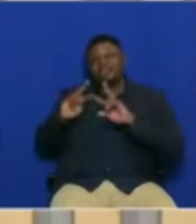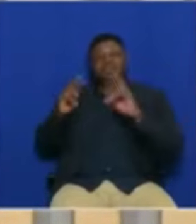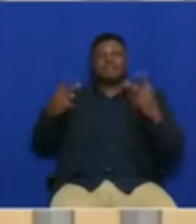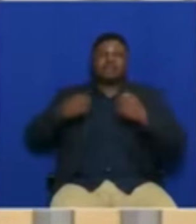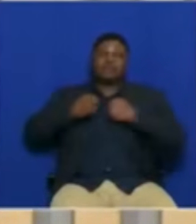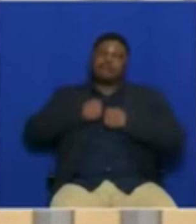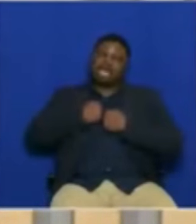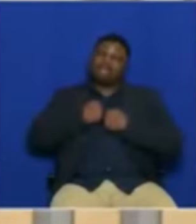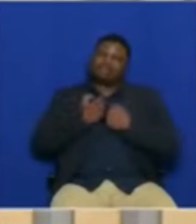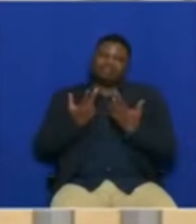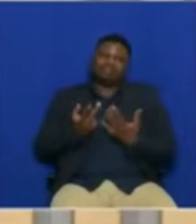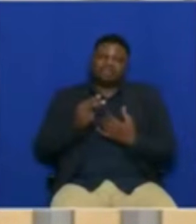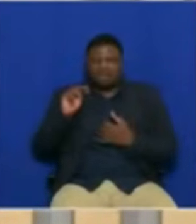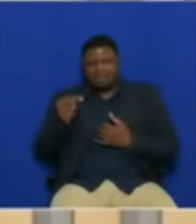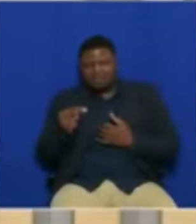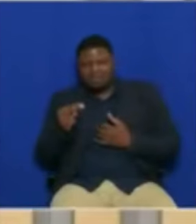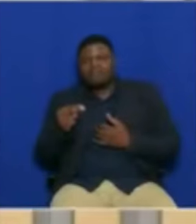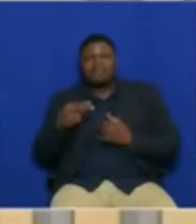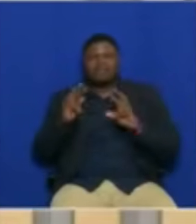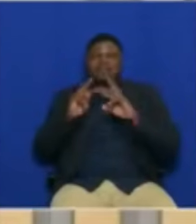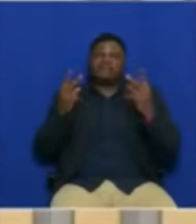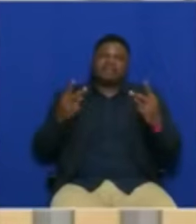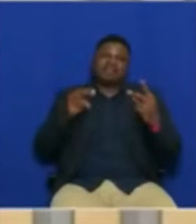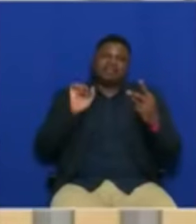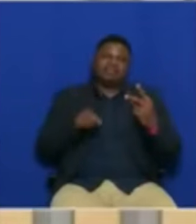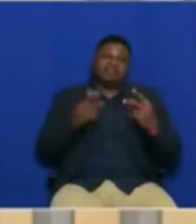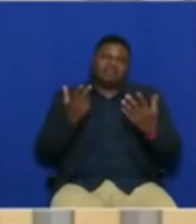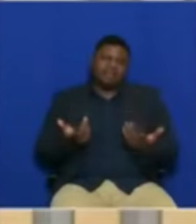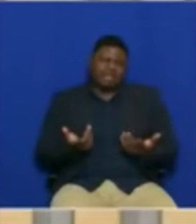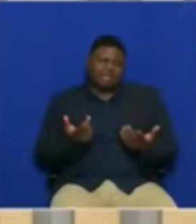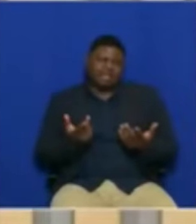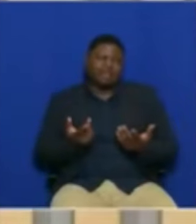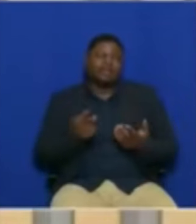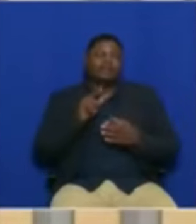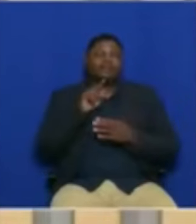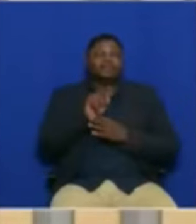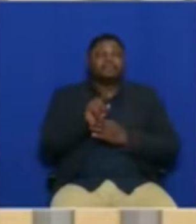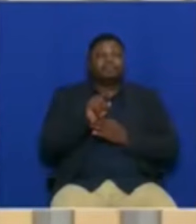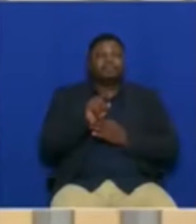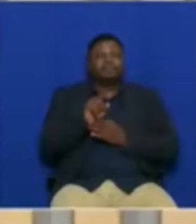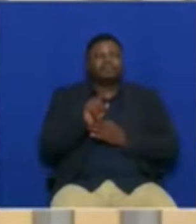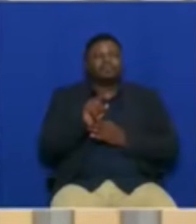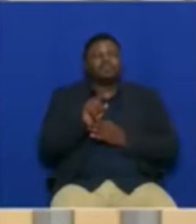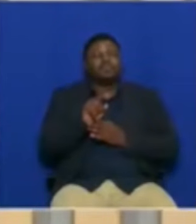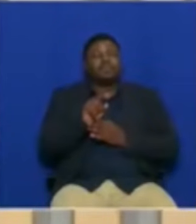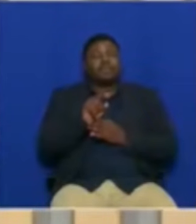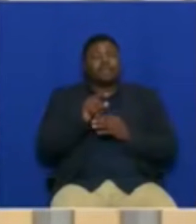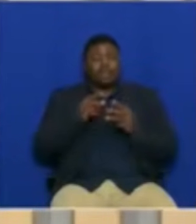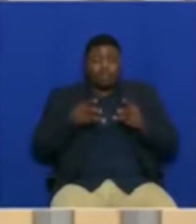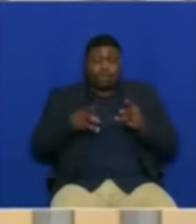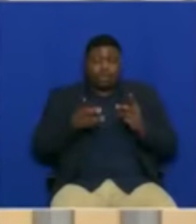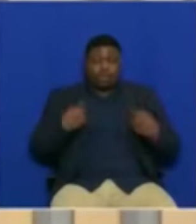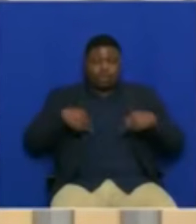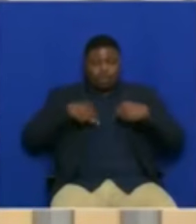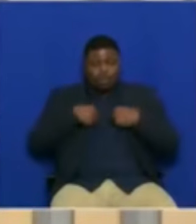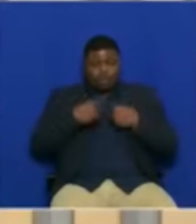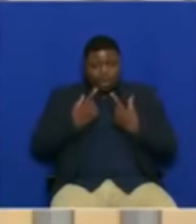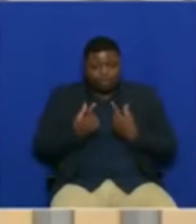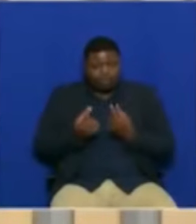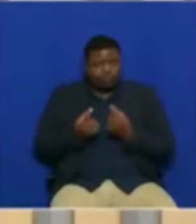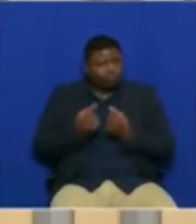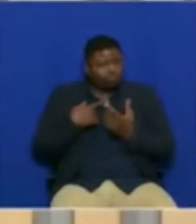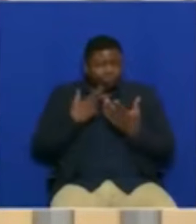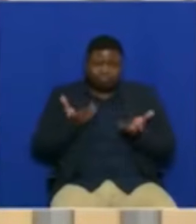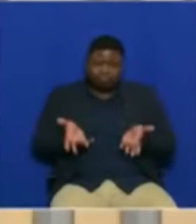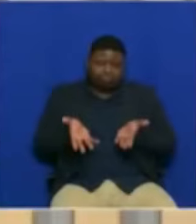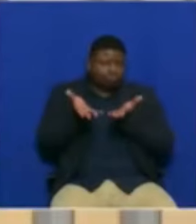in chief, and the way I looked at what we were doing, and this is what it is what it is that I spoke